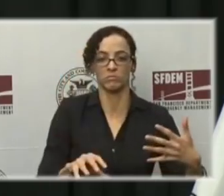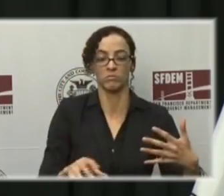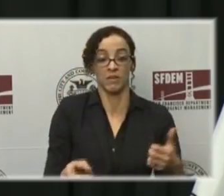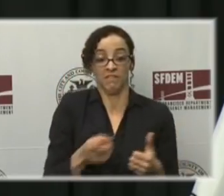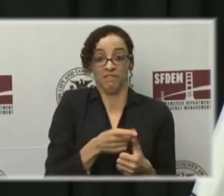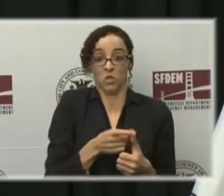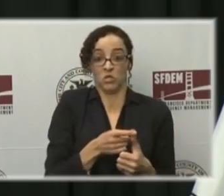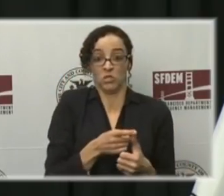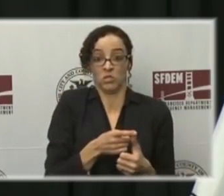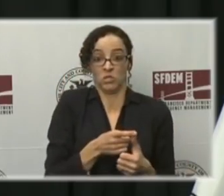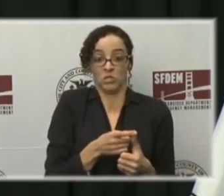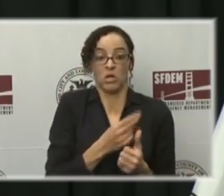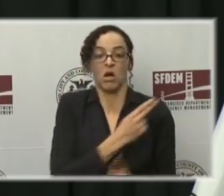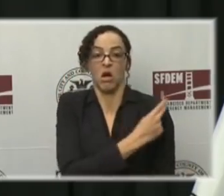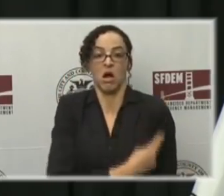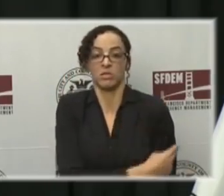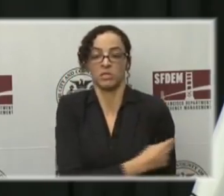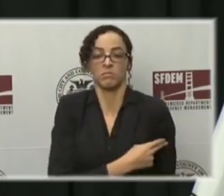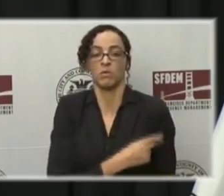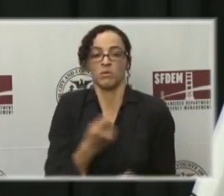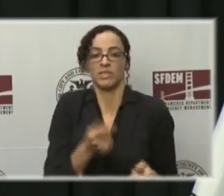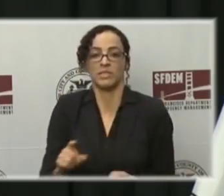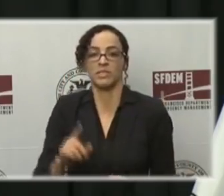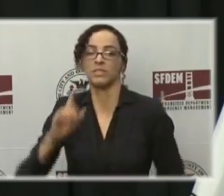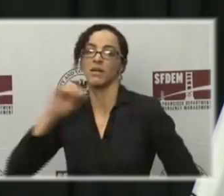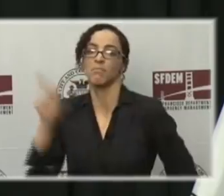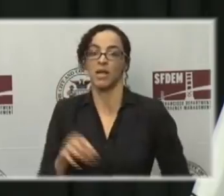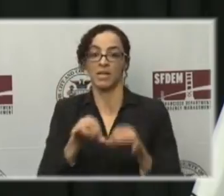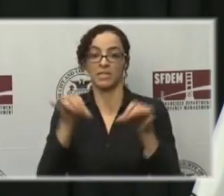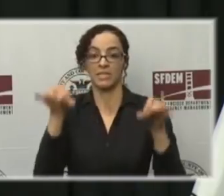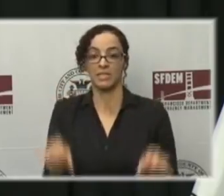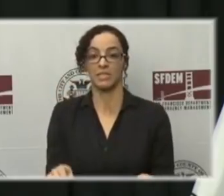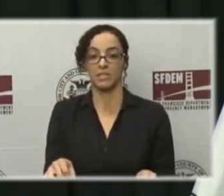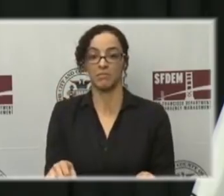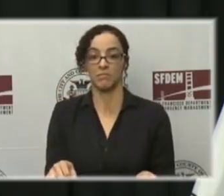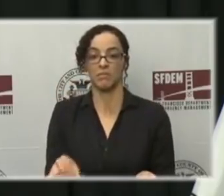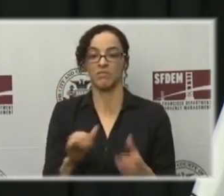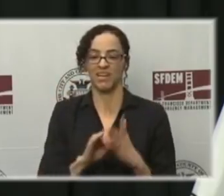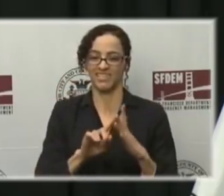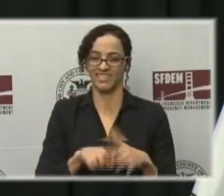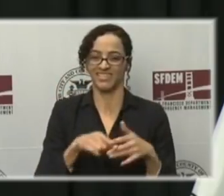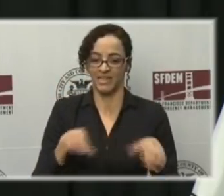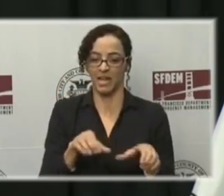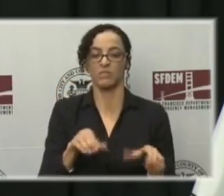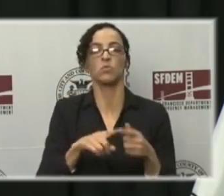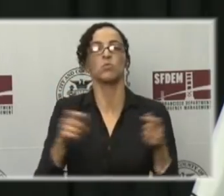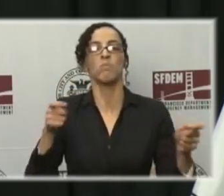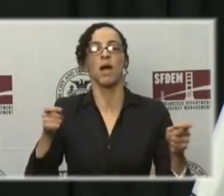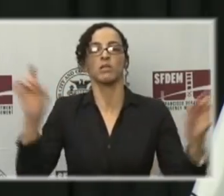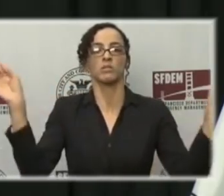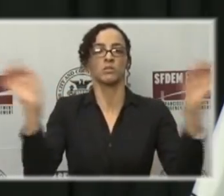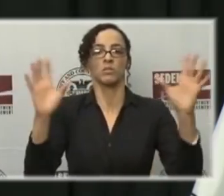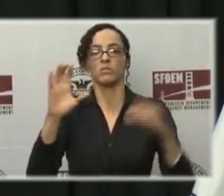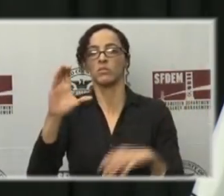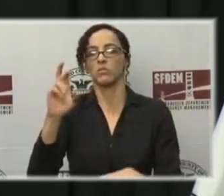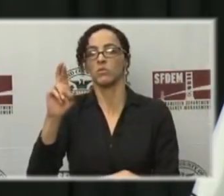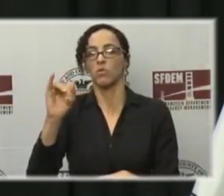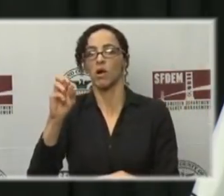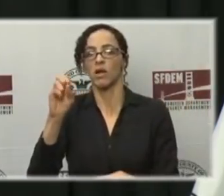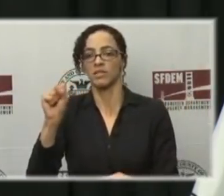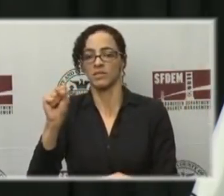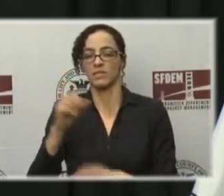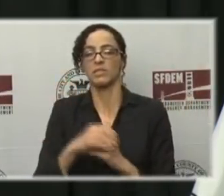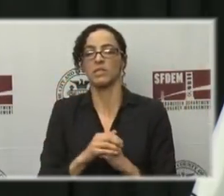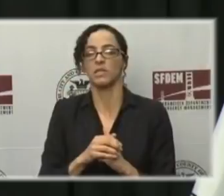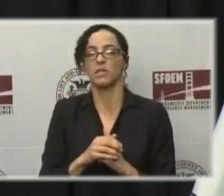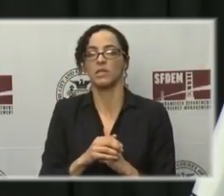First, the Hospital Incident Command System is activated to manage the crisis. And the incident commander, Troy Williams, is here